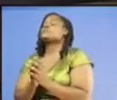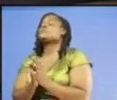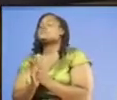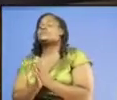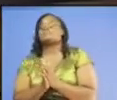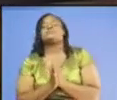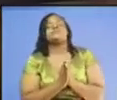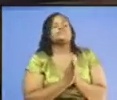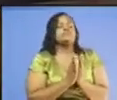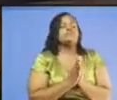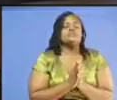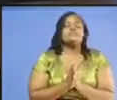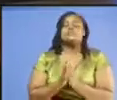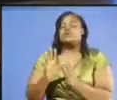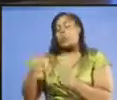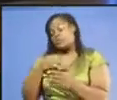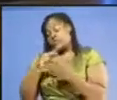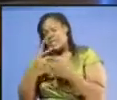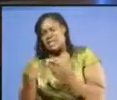We've been broken